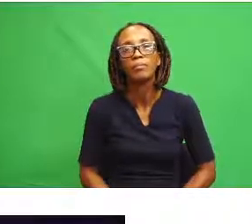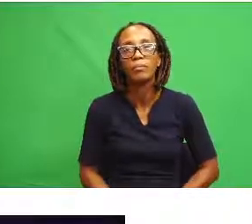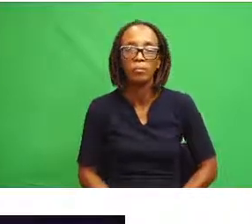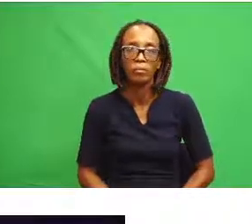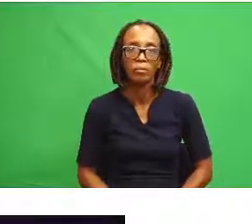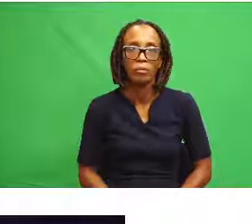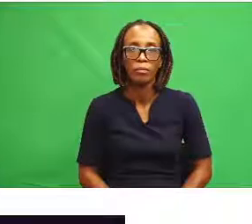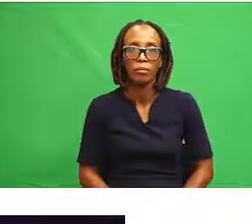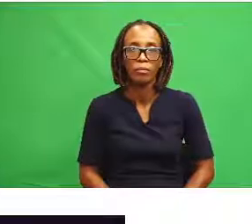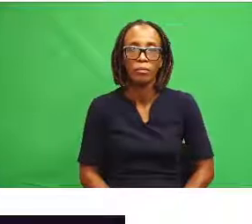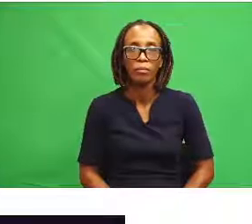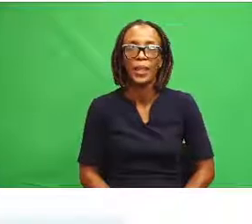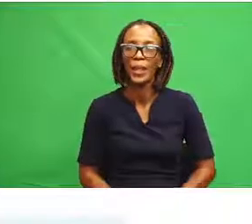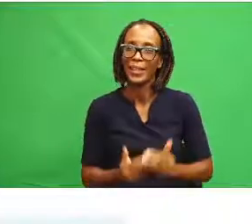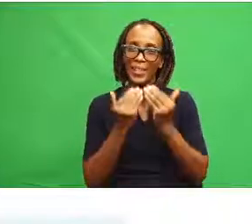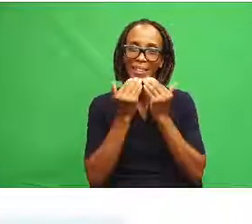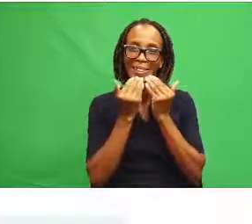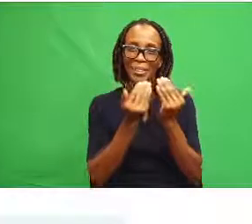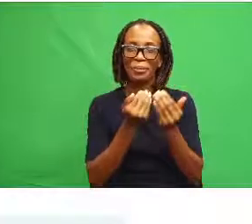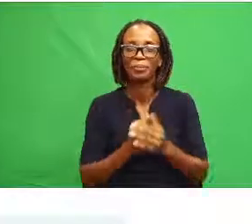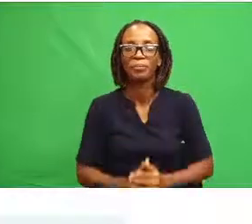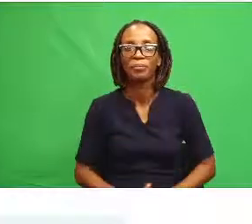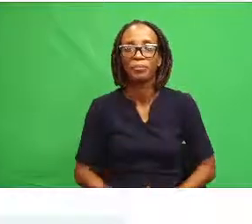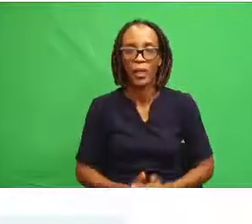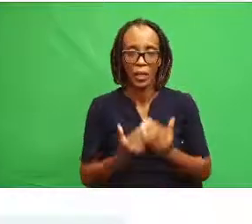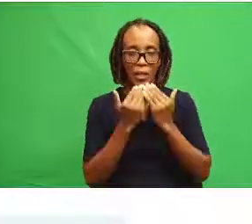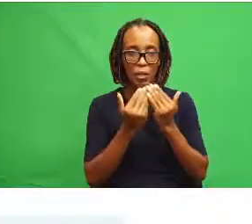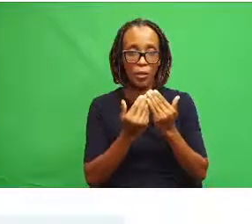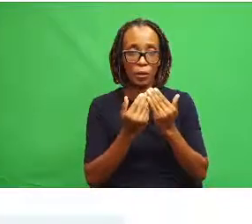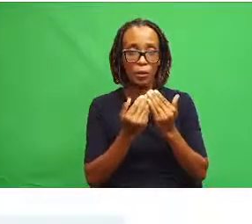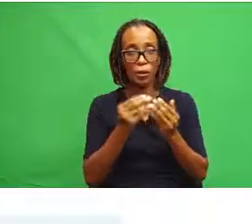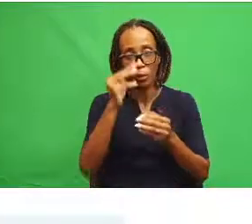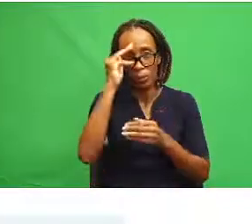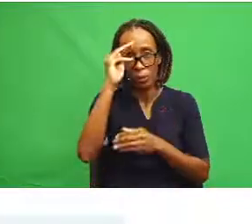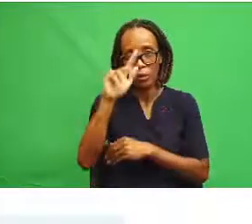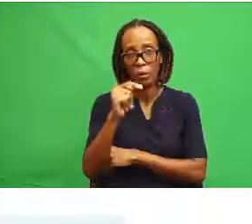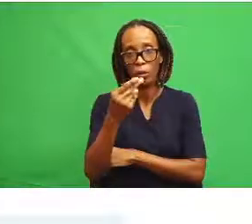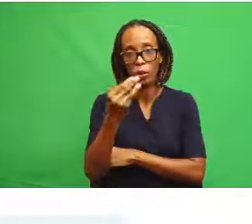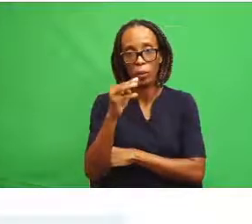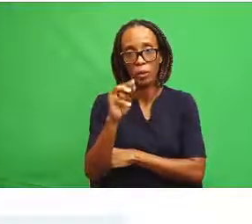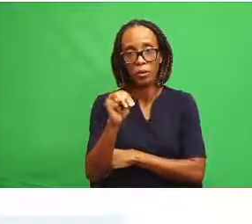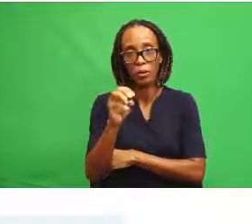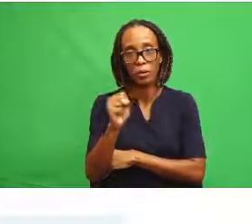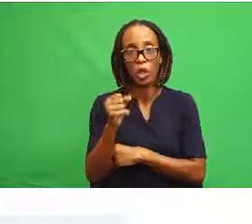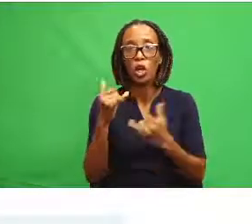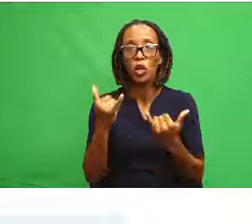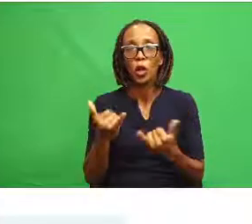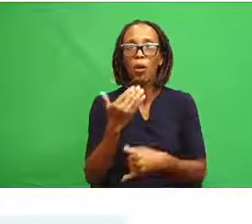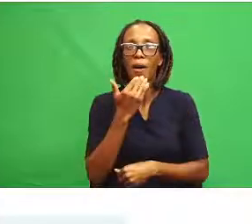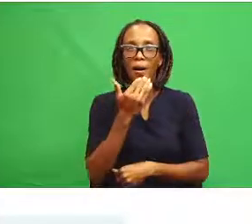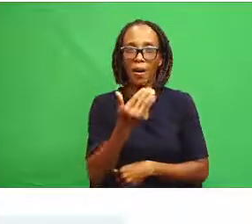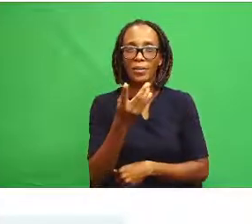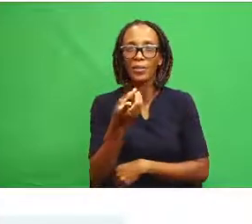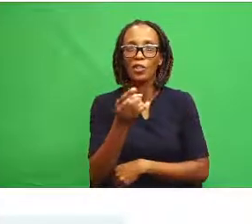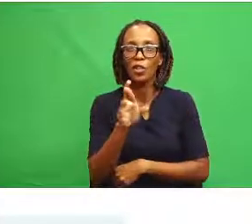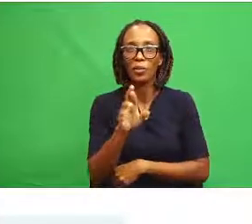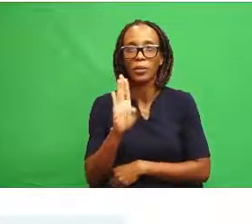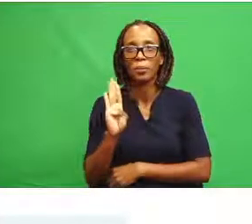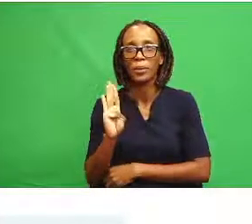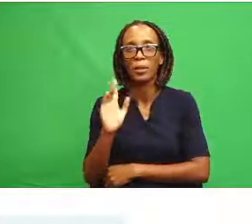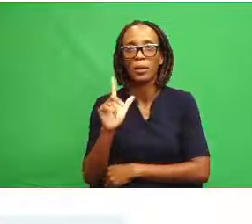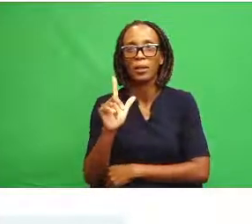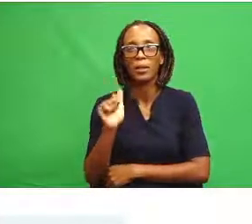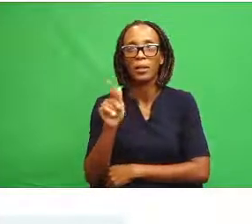Yes. Thank you. Thank you, Mr. Thomas. I want to invite presenter Dr. Hyacinth Blake to the